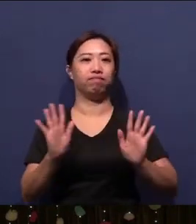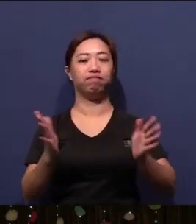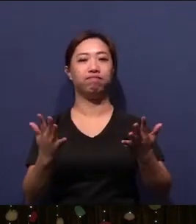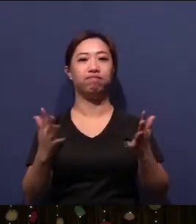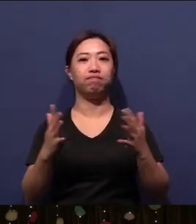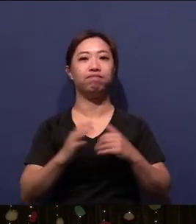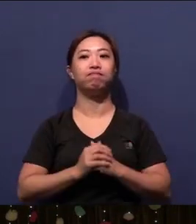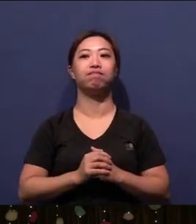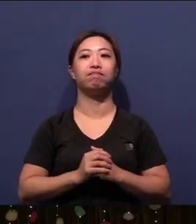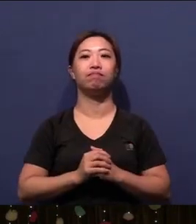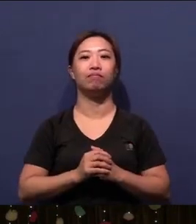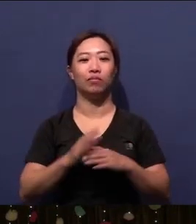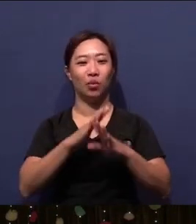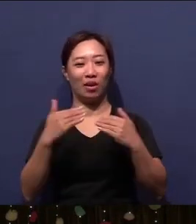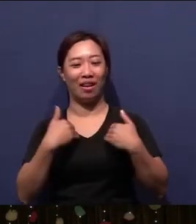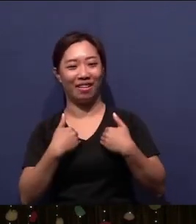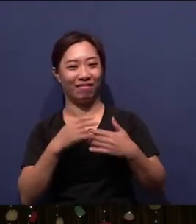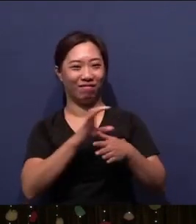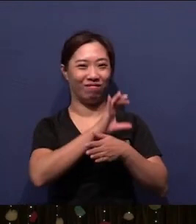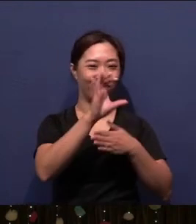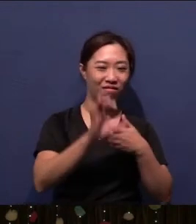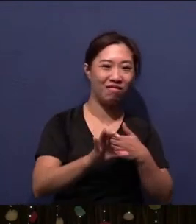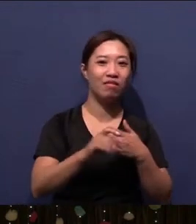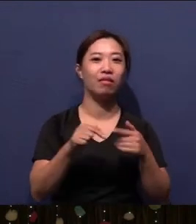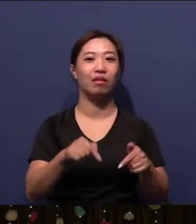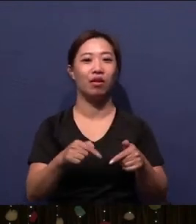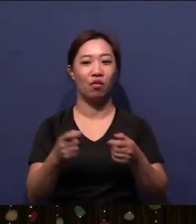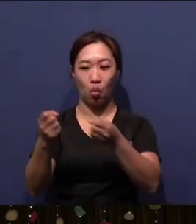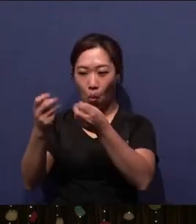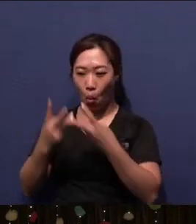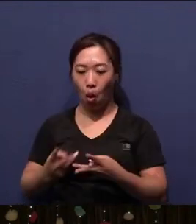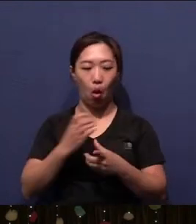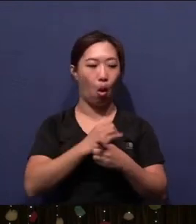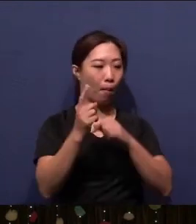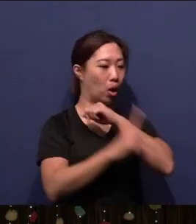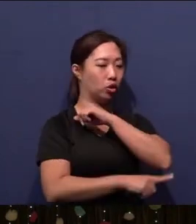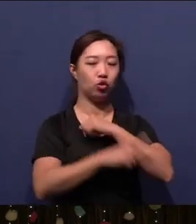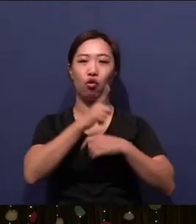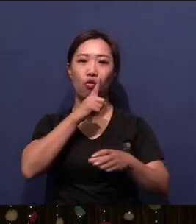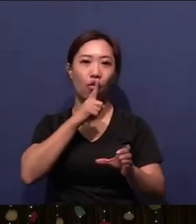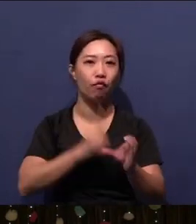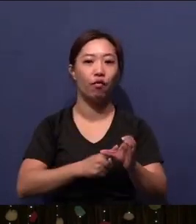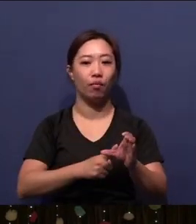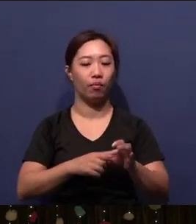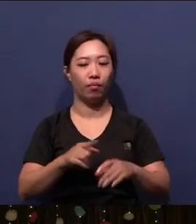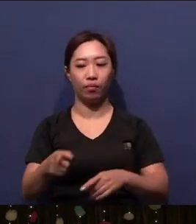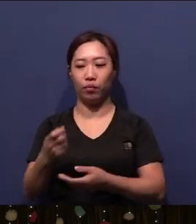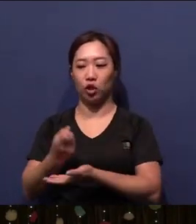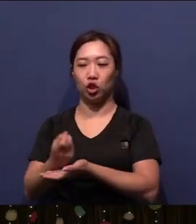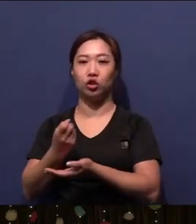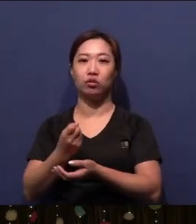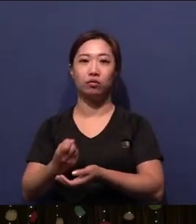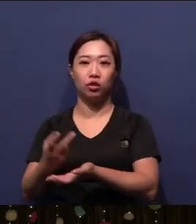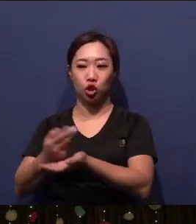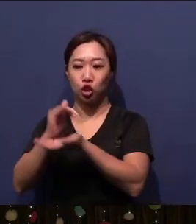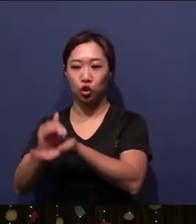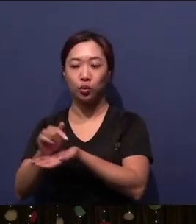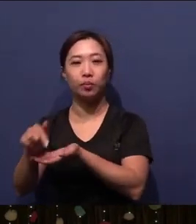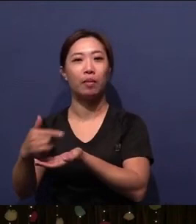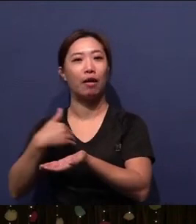There are no in-between consequences. You either get the reward or you get the punishment. The sheep on the right will continue to enjoy eternal